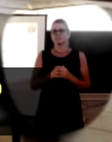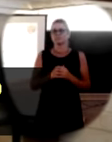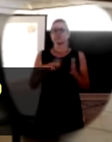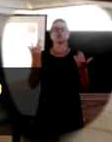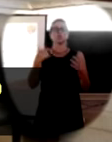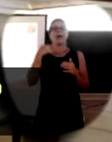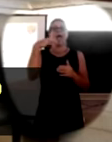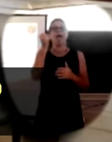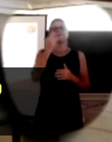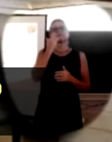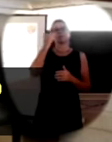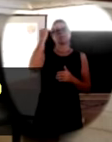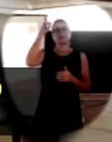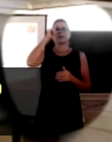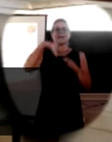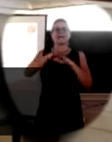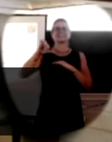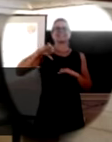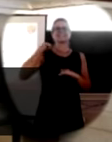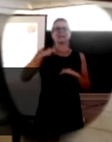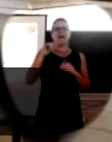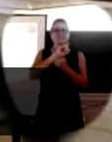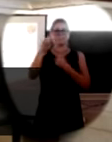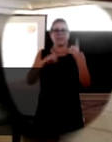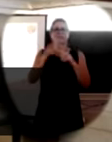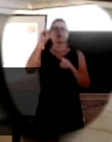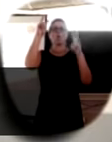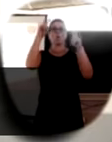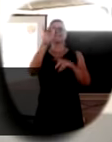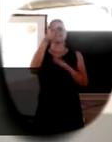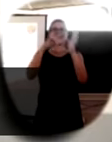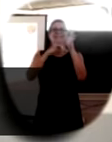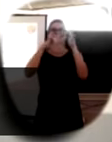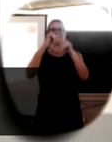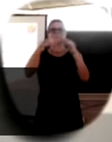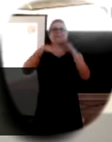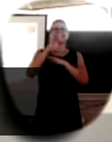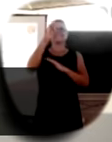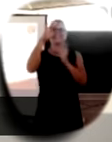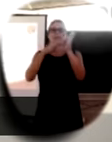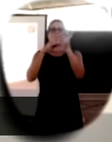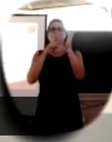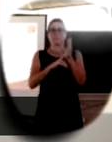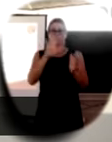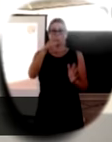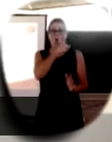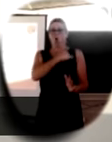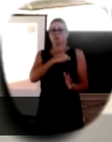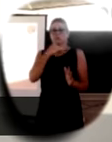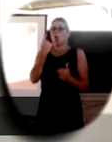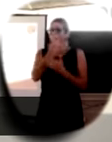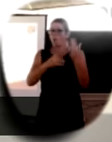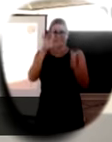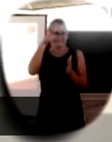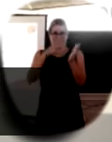a talk that we can do in a staff meeting called 10 Tips in 10 Minutes, which we honestly swear to God that it only take 10